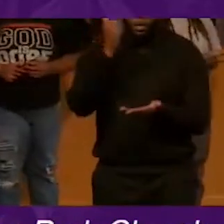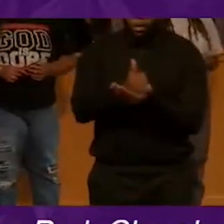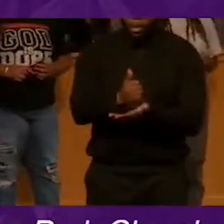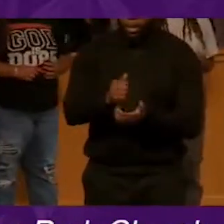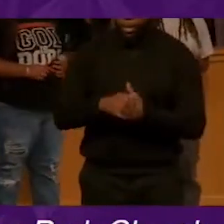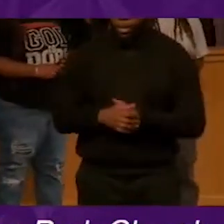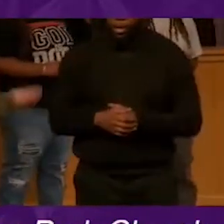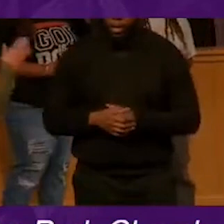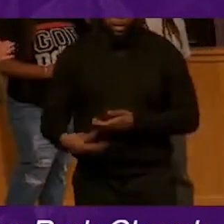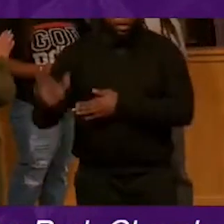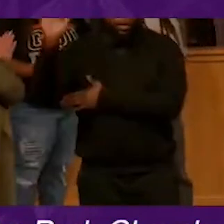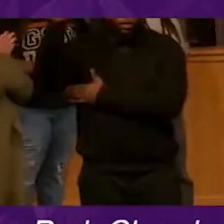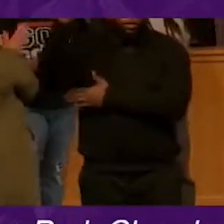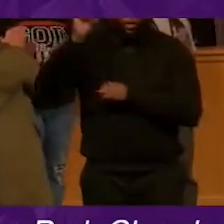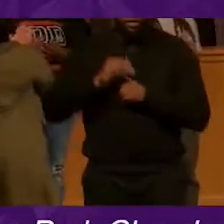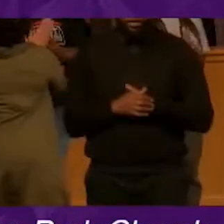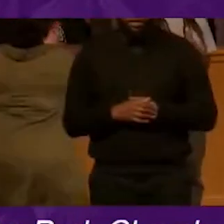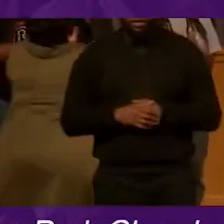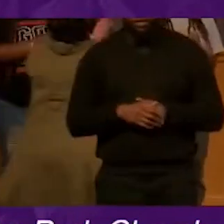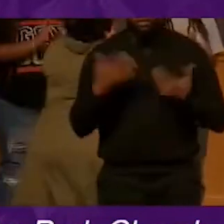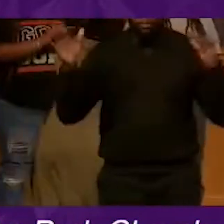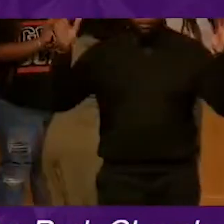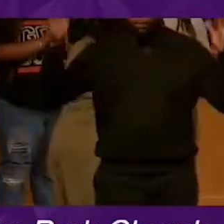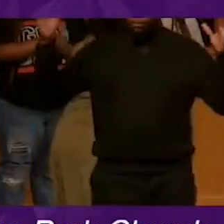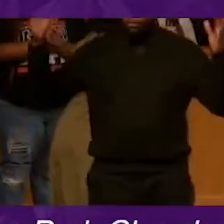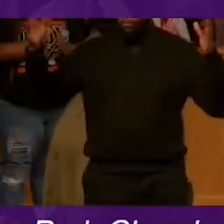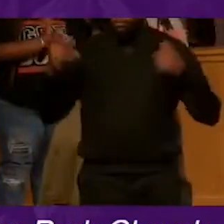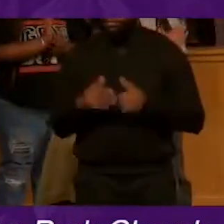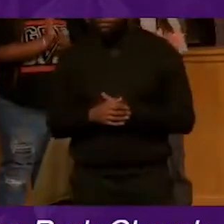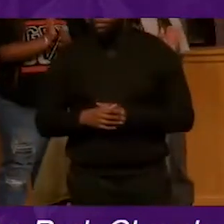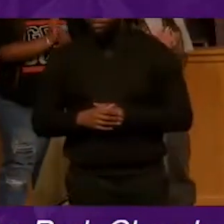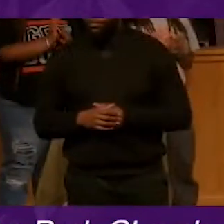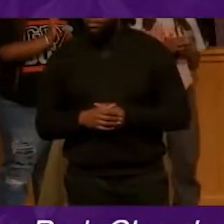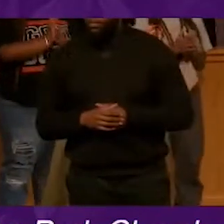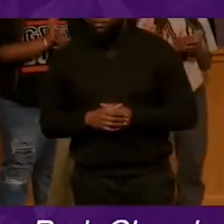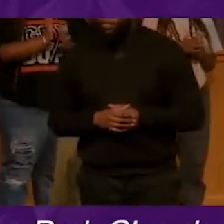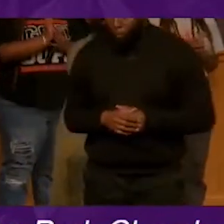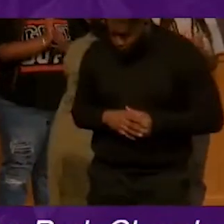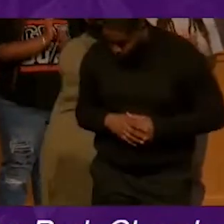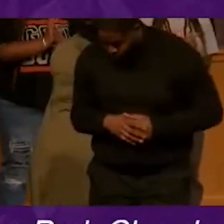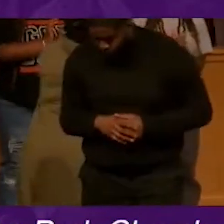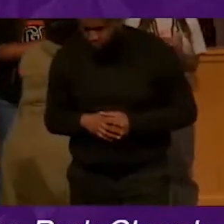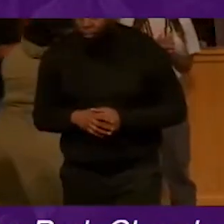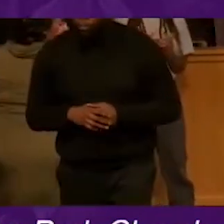give them a hand. Let's give them a hand.